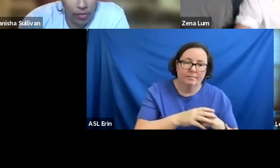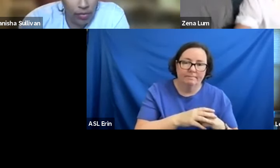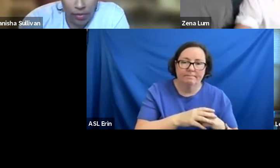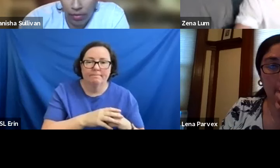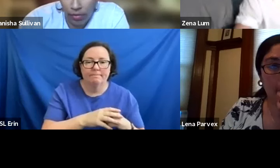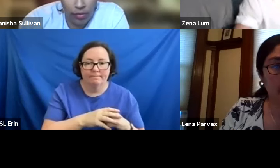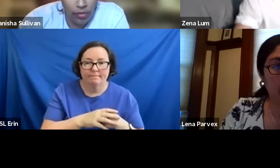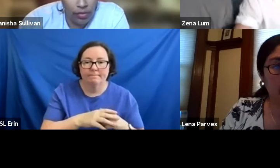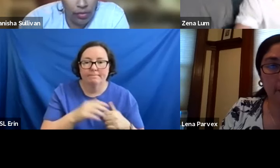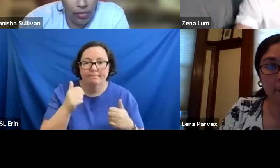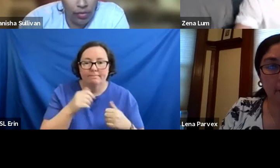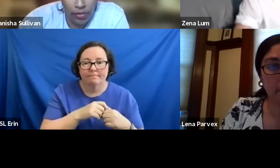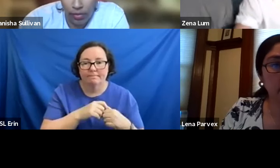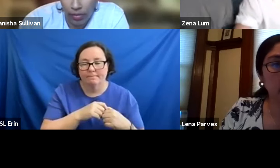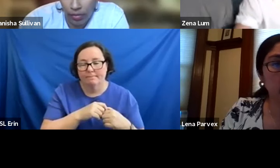there.